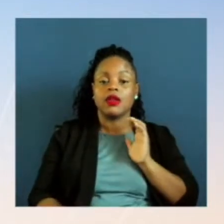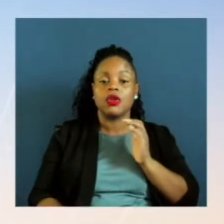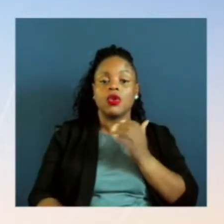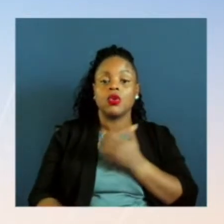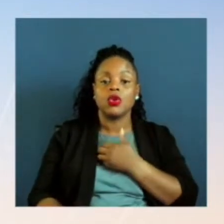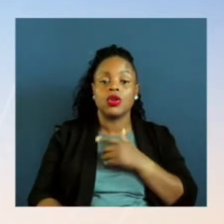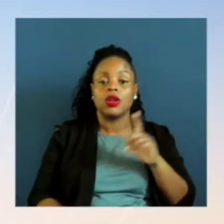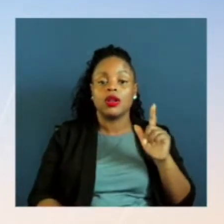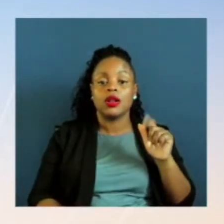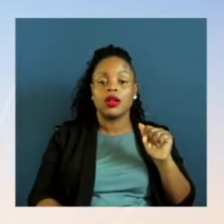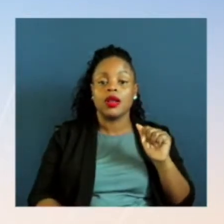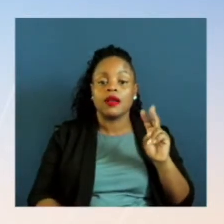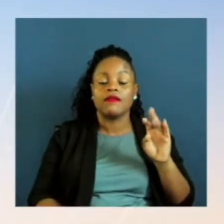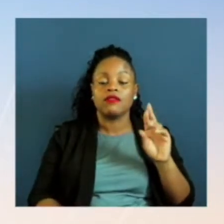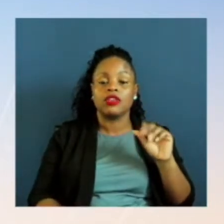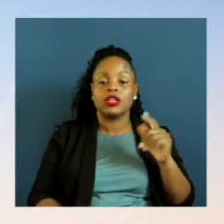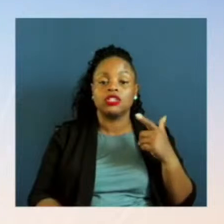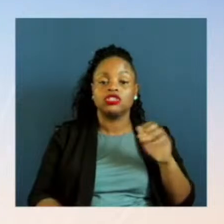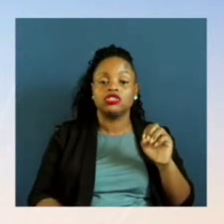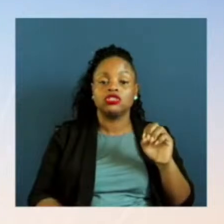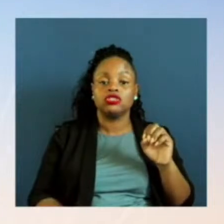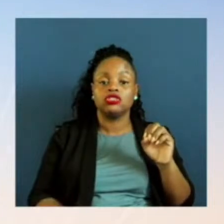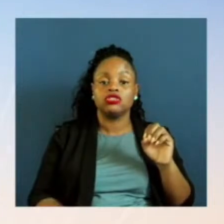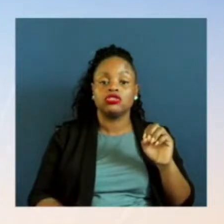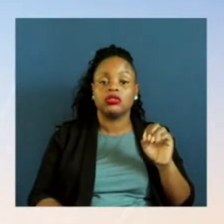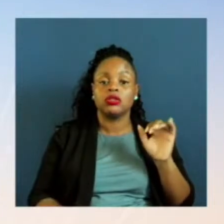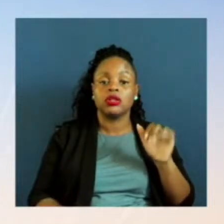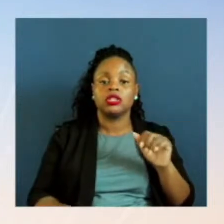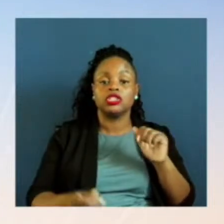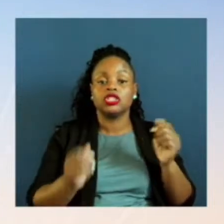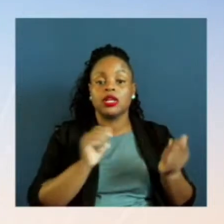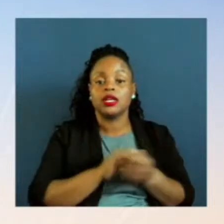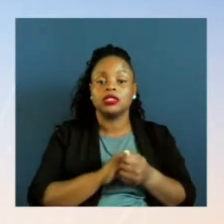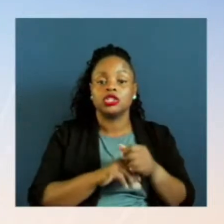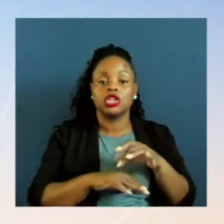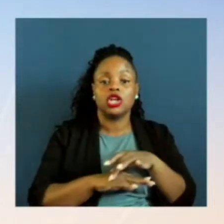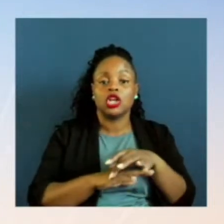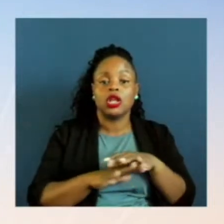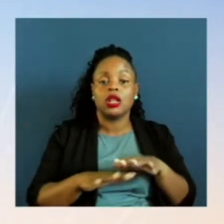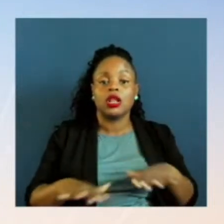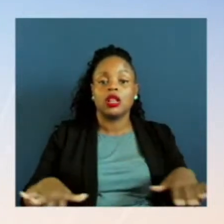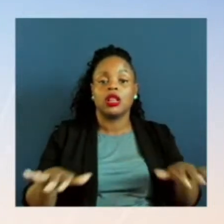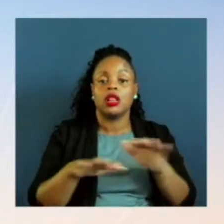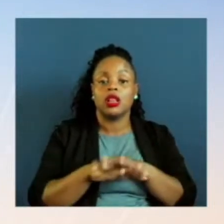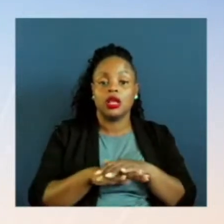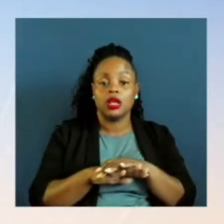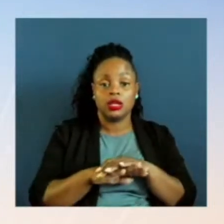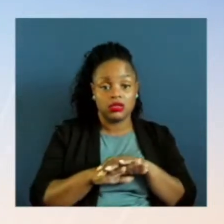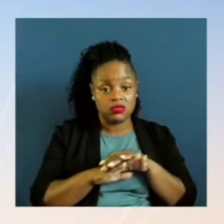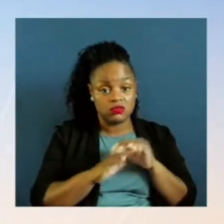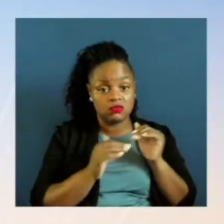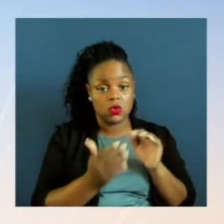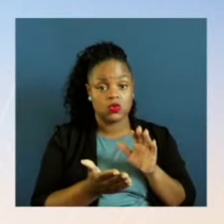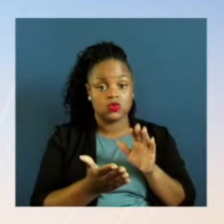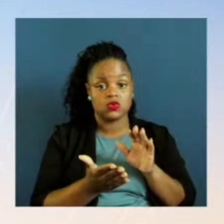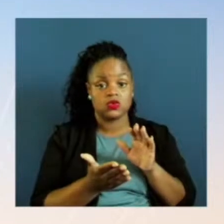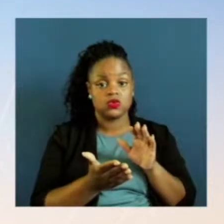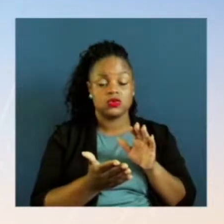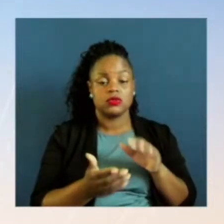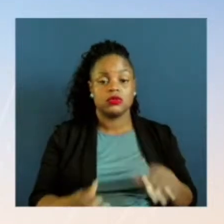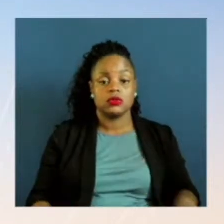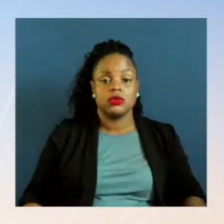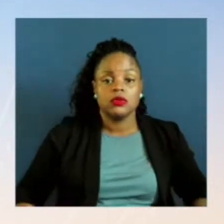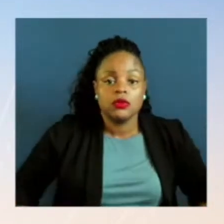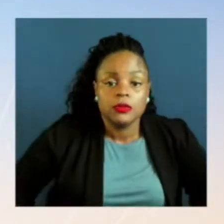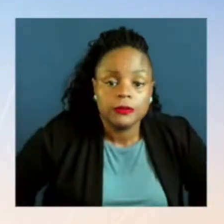between China and Afghanistan? Well, I would first say that, as the president has said many times, so let me repeat, there